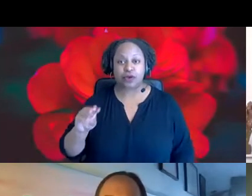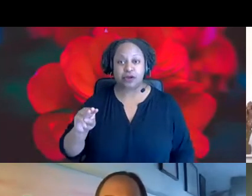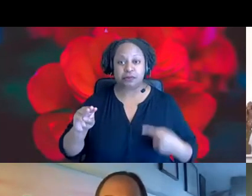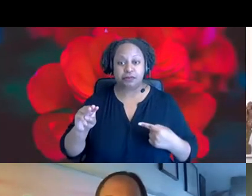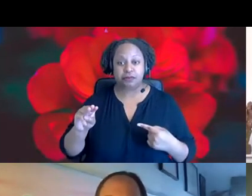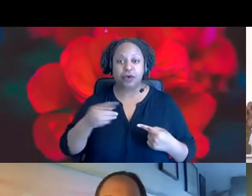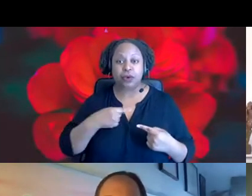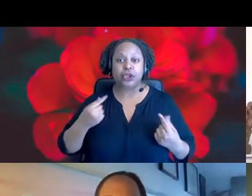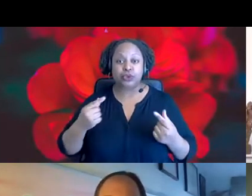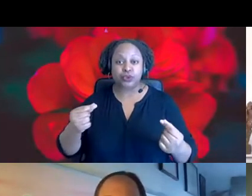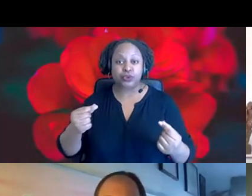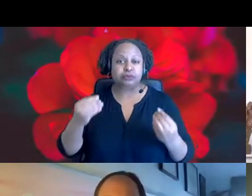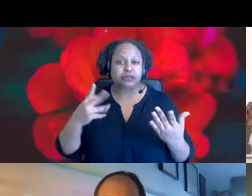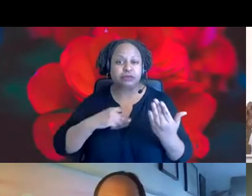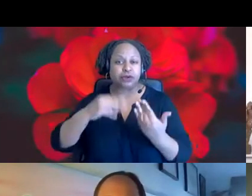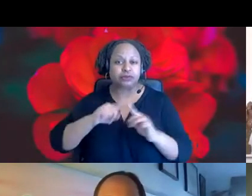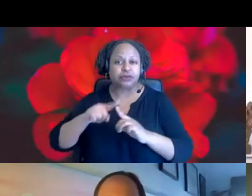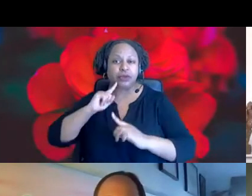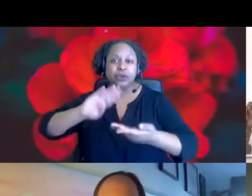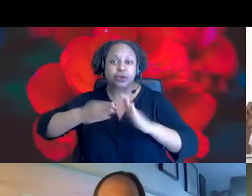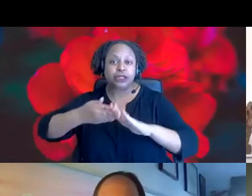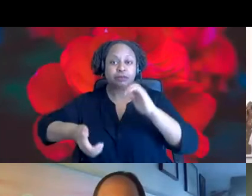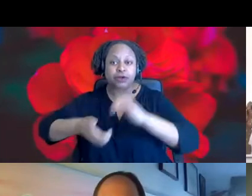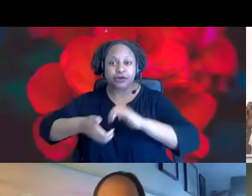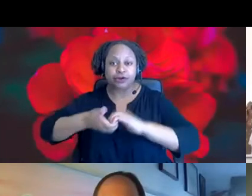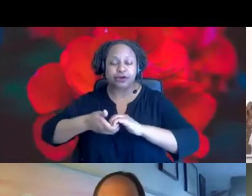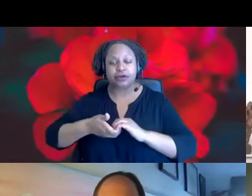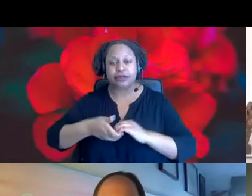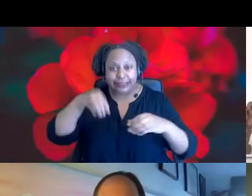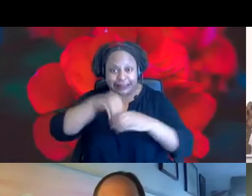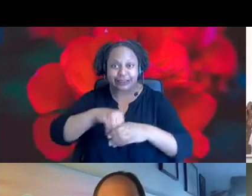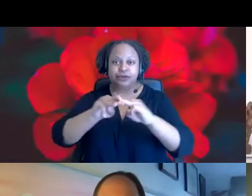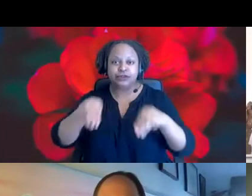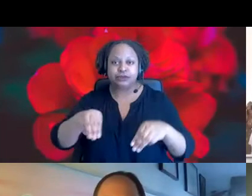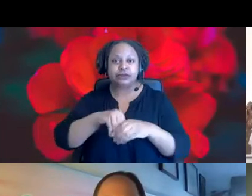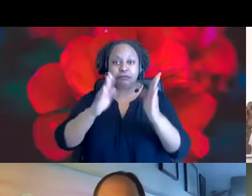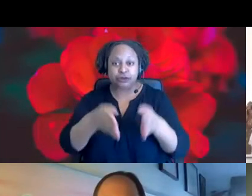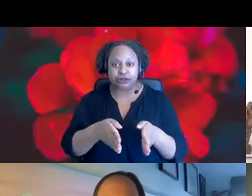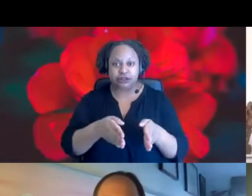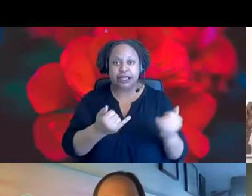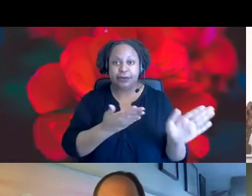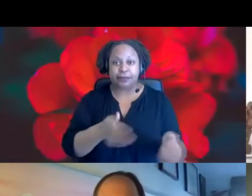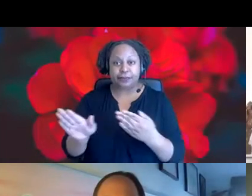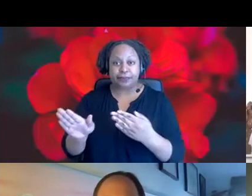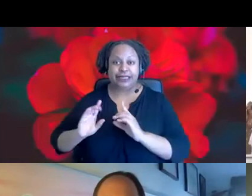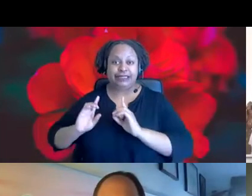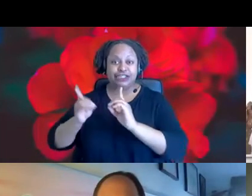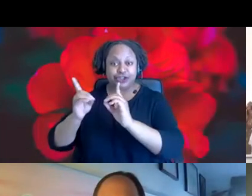of programming with community partners, often at the museum. And the shift to digital, I think, has